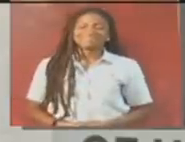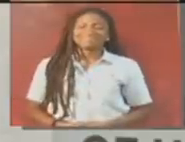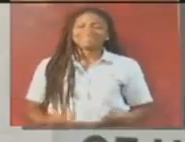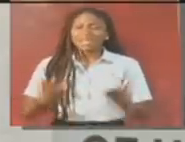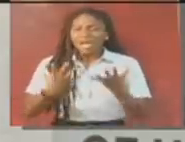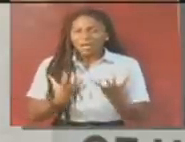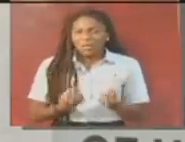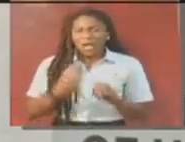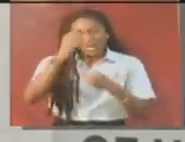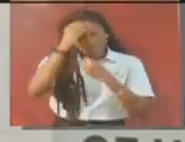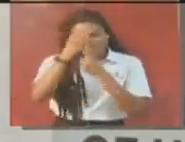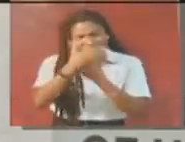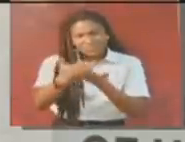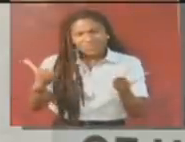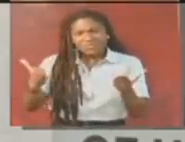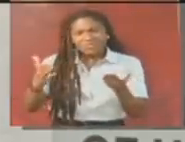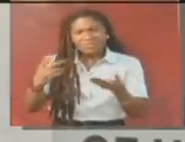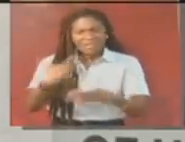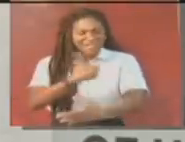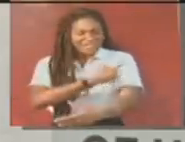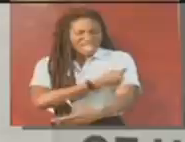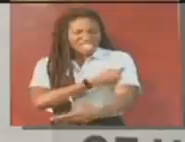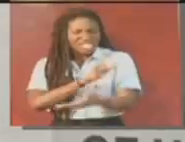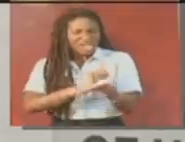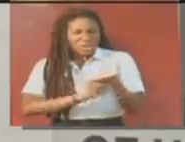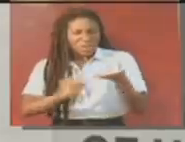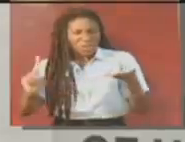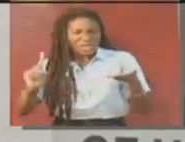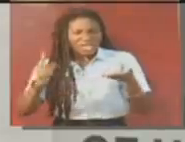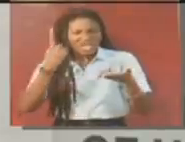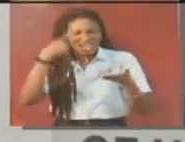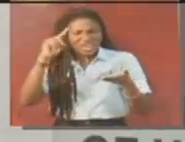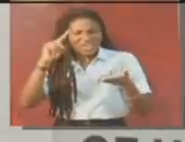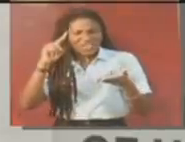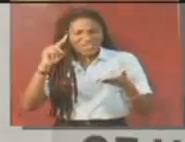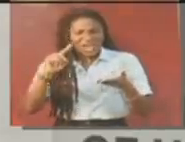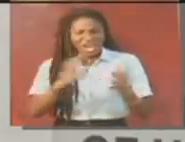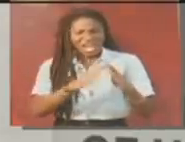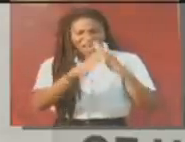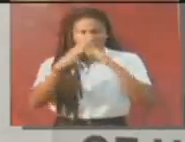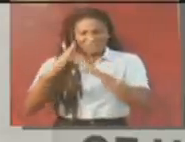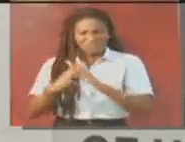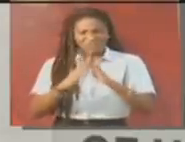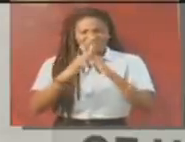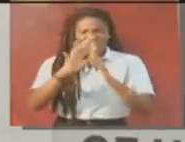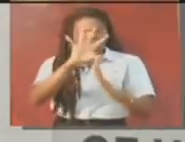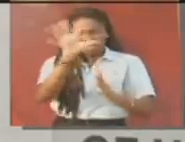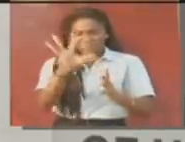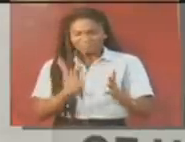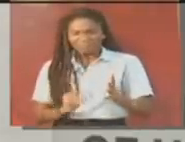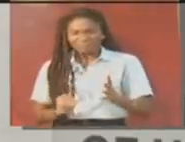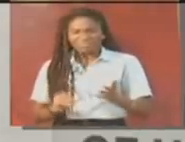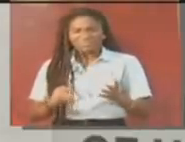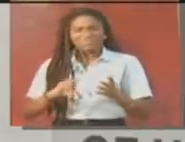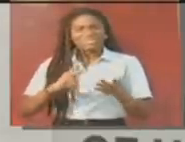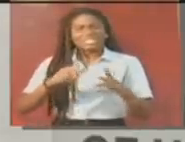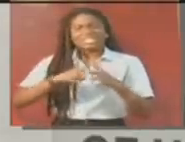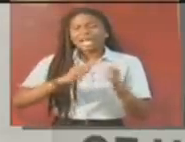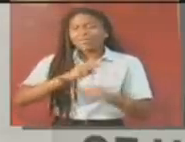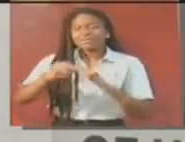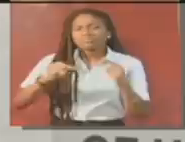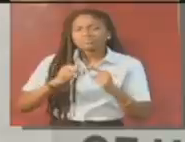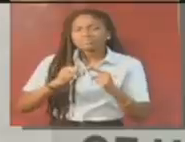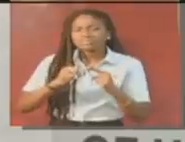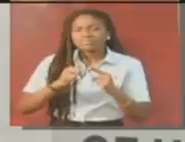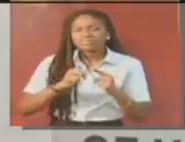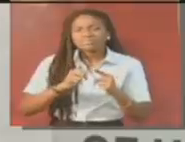the Americas. Vaccination Week of the Americas began in 2003 as part of the response to an endemic